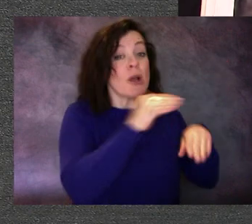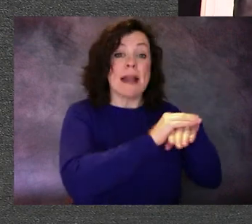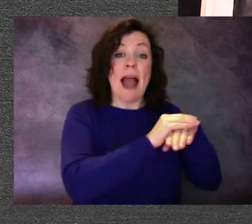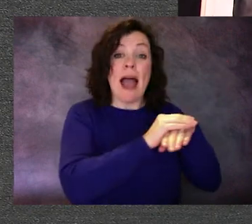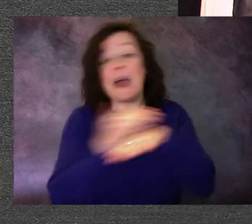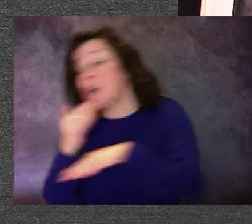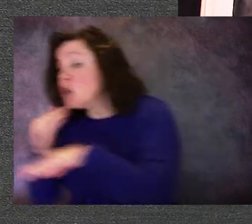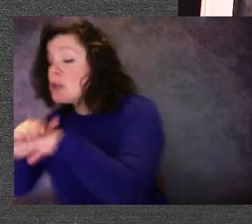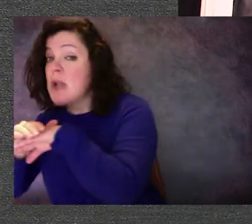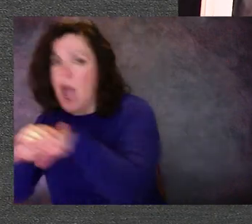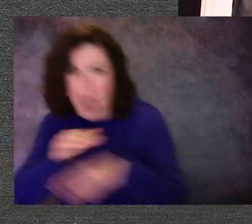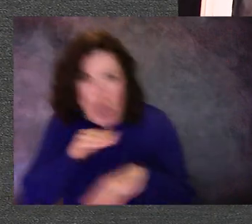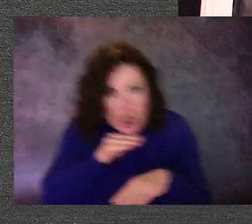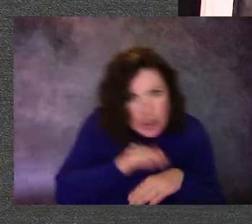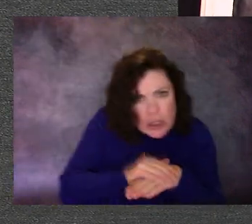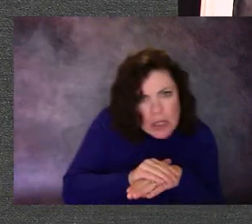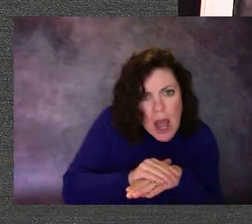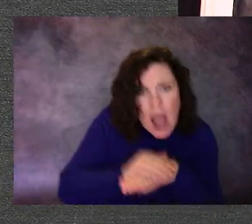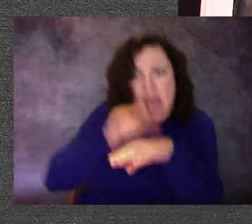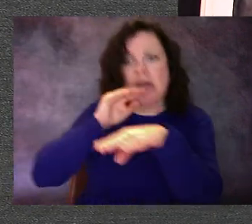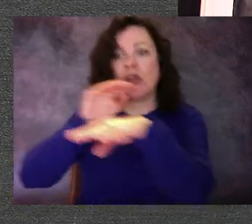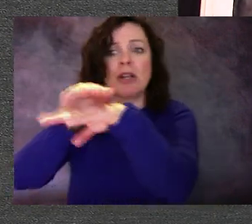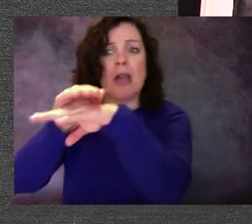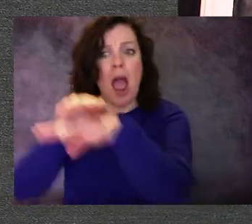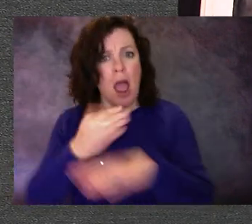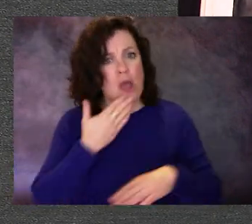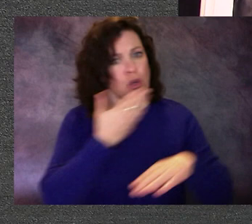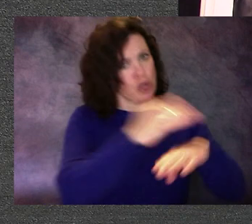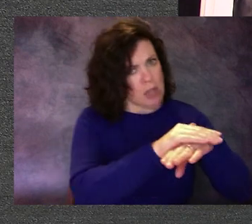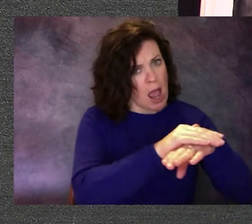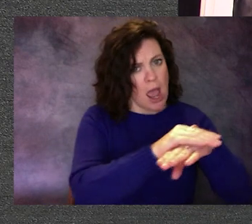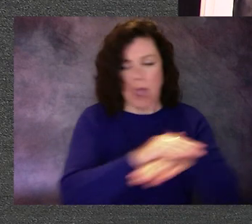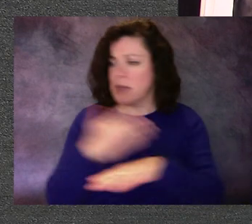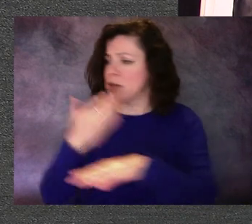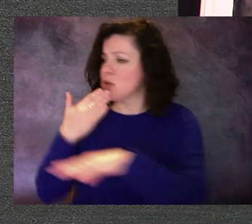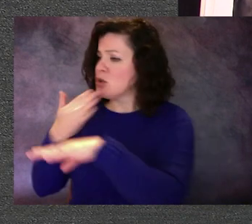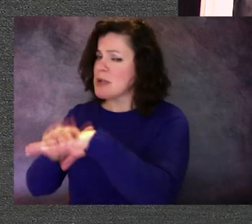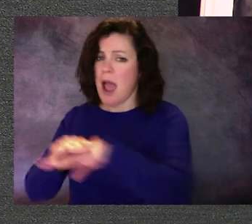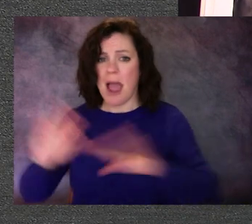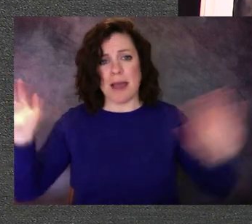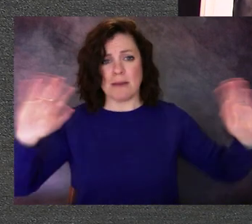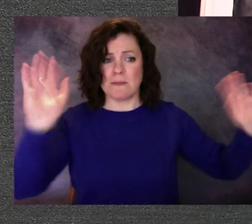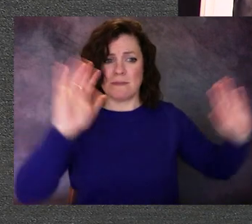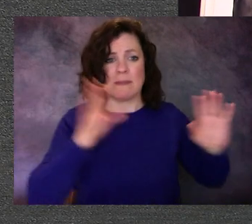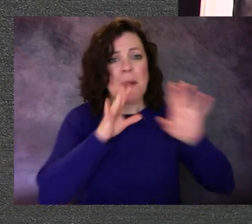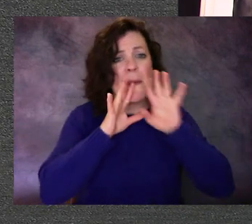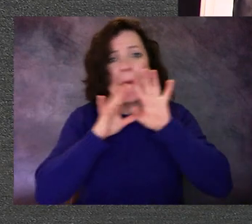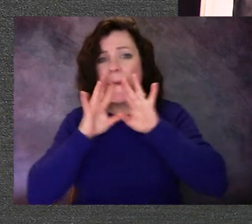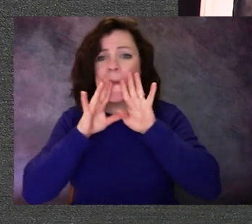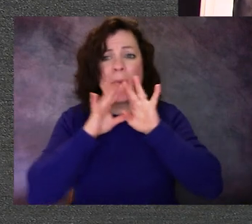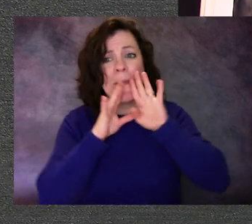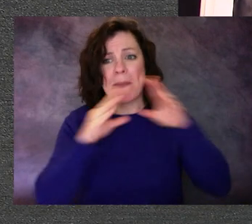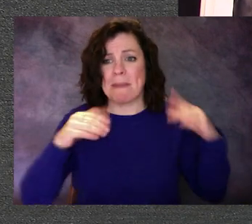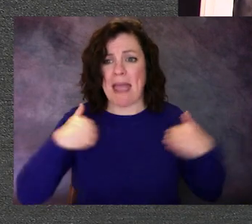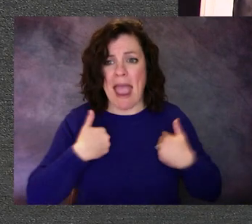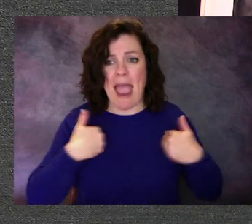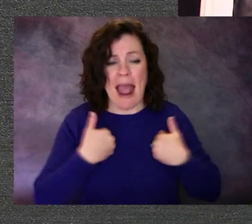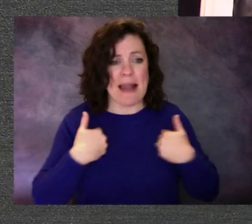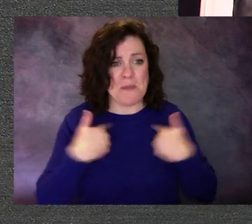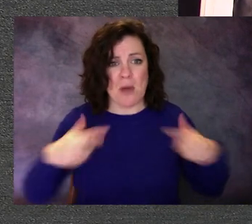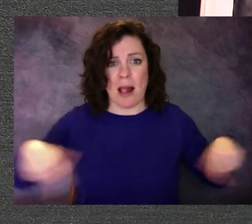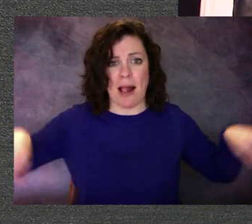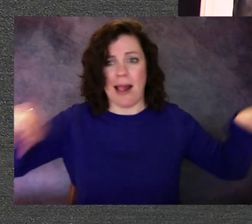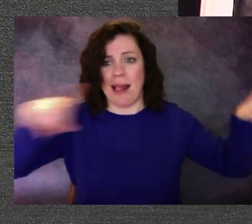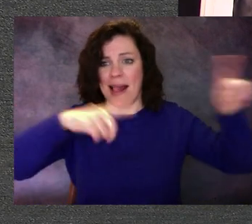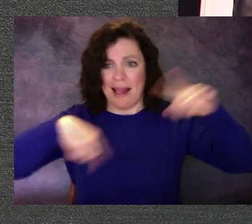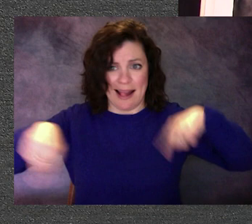Good night, good night, good night, good night, good night, good night, good night. I bet that was shocking to